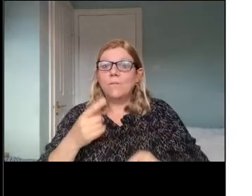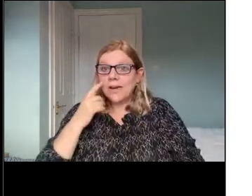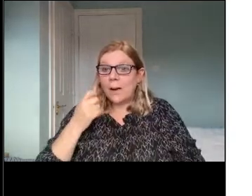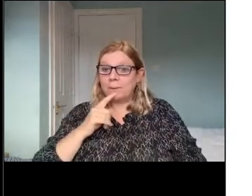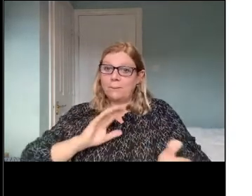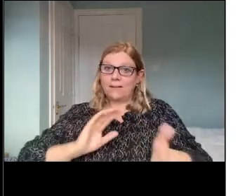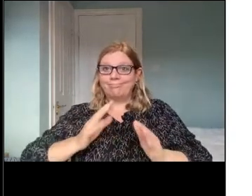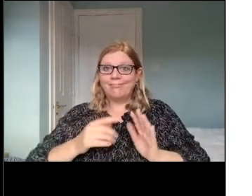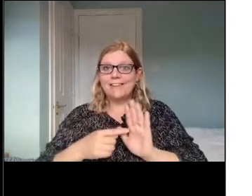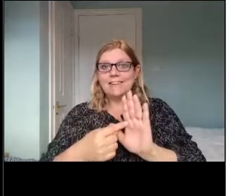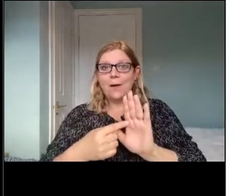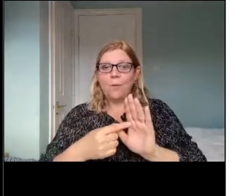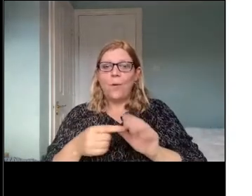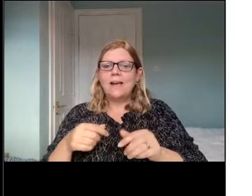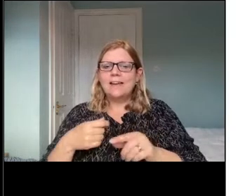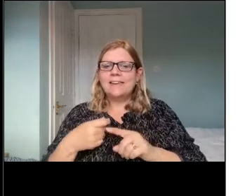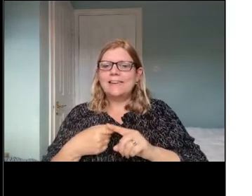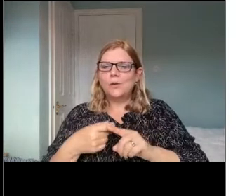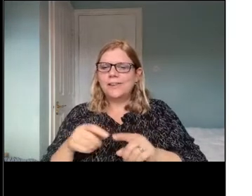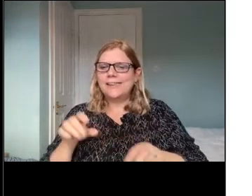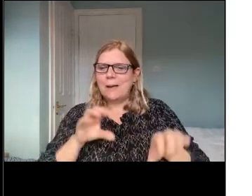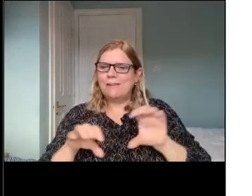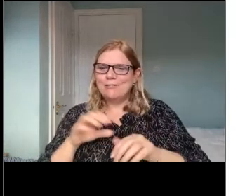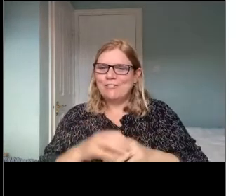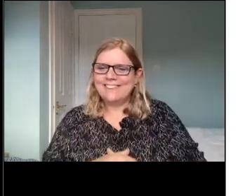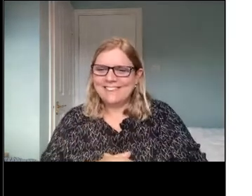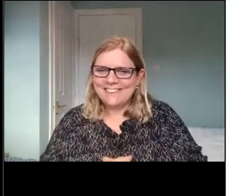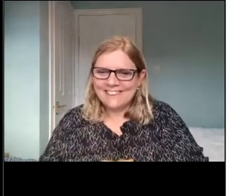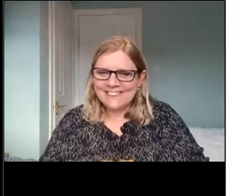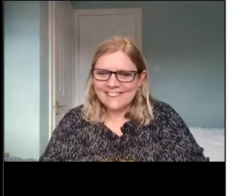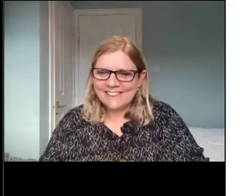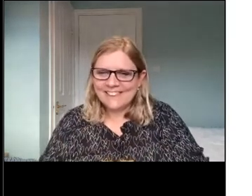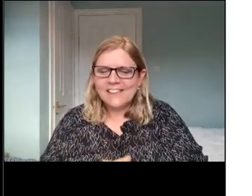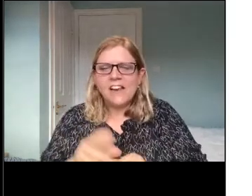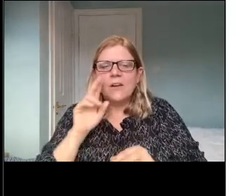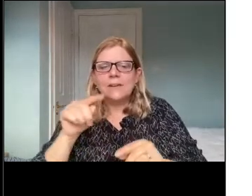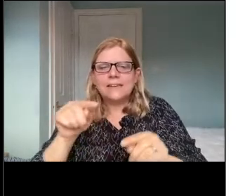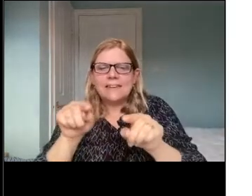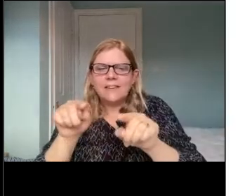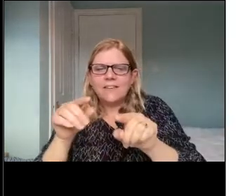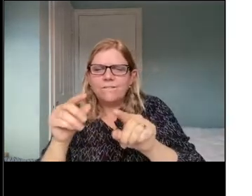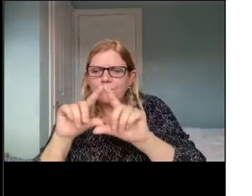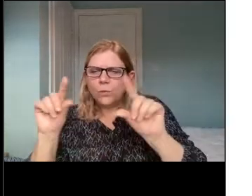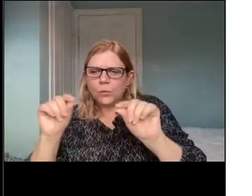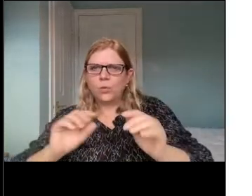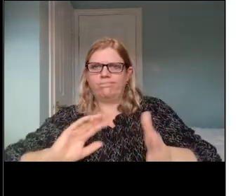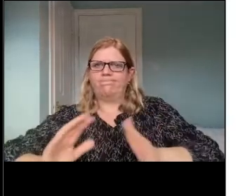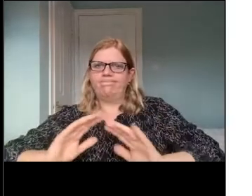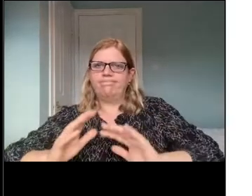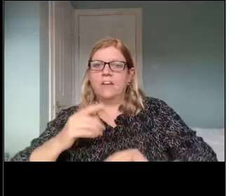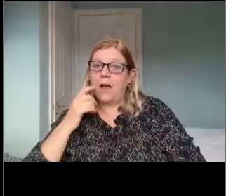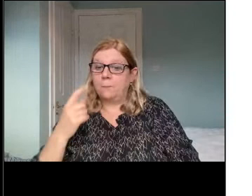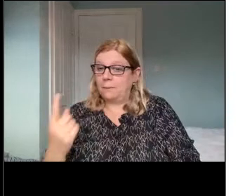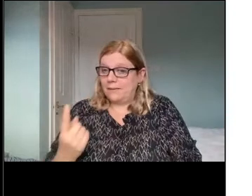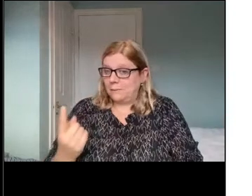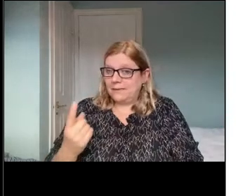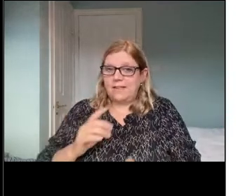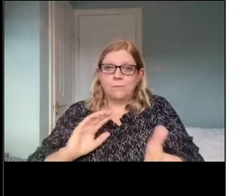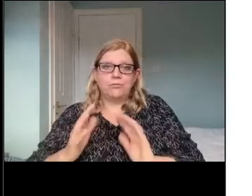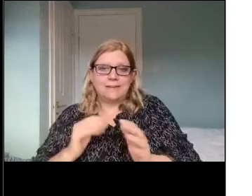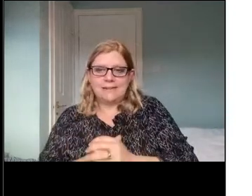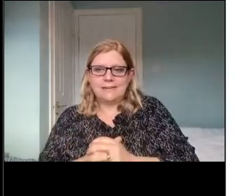to expand our resource of videos, of demonstrations, doing kitchen chemistry and BSL. The photos